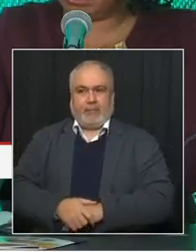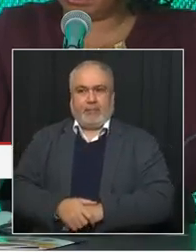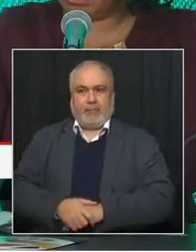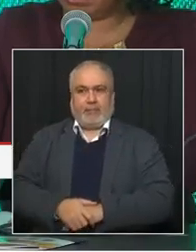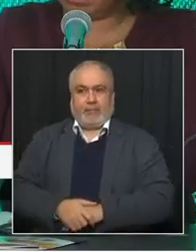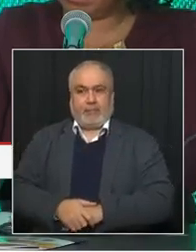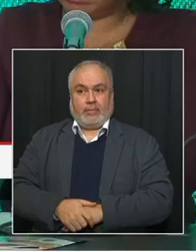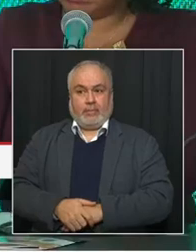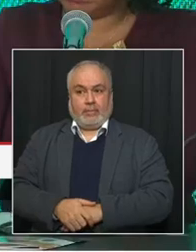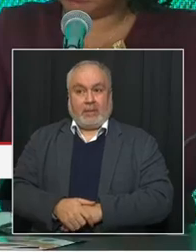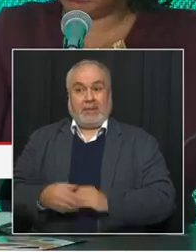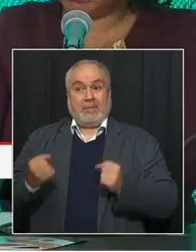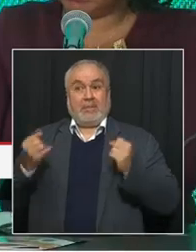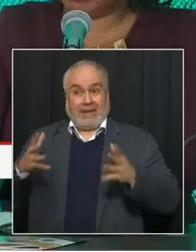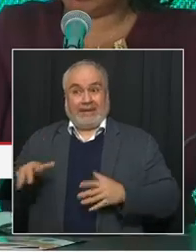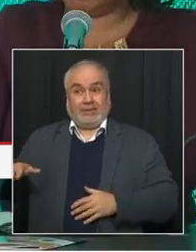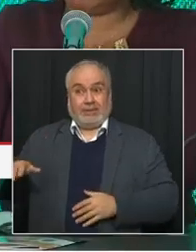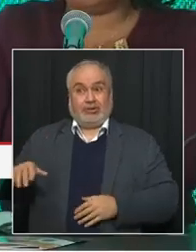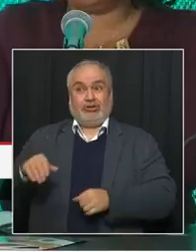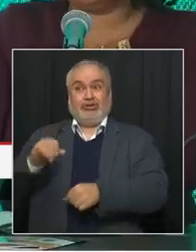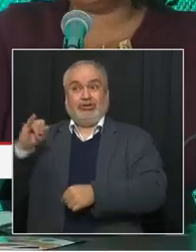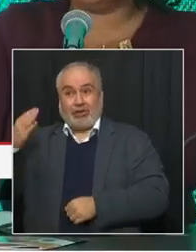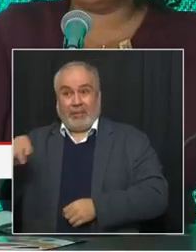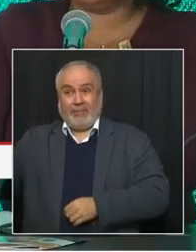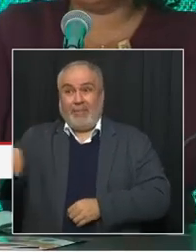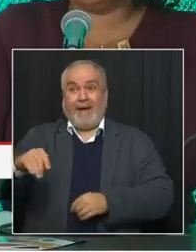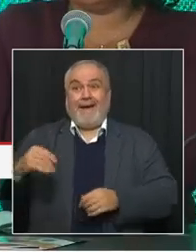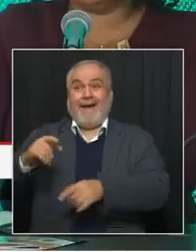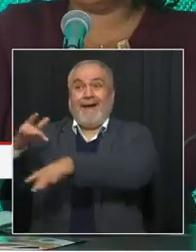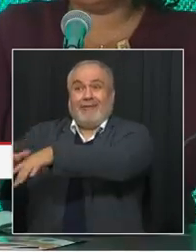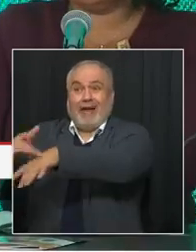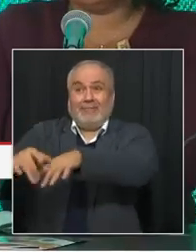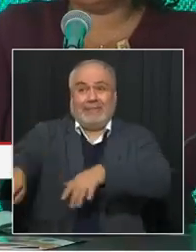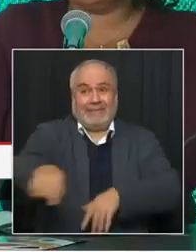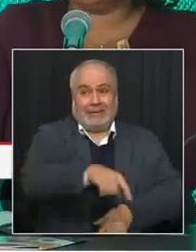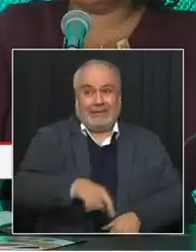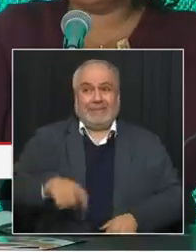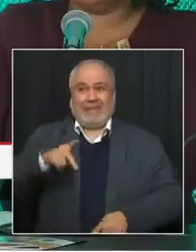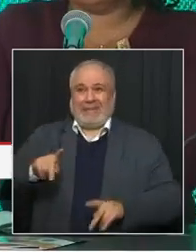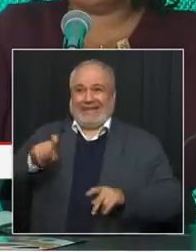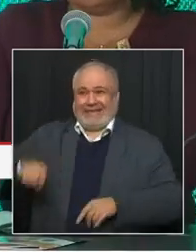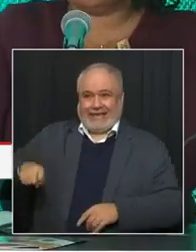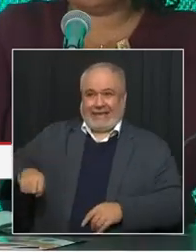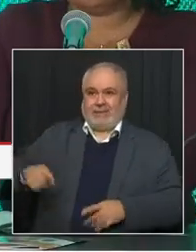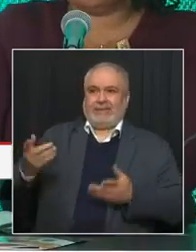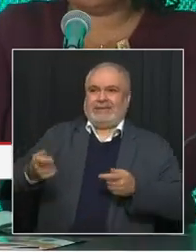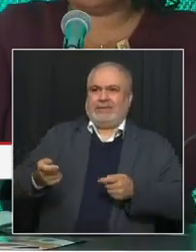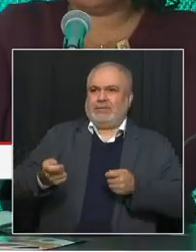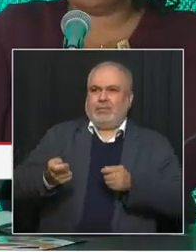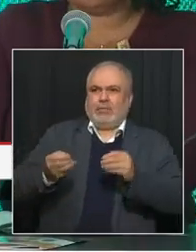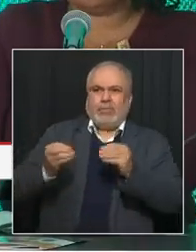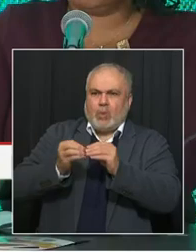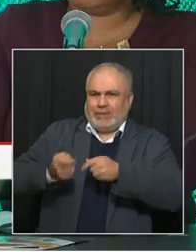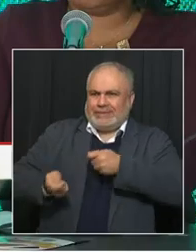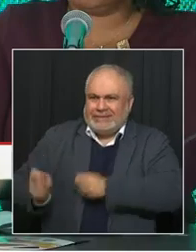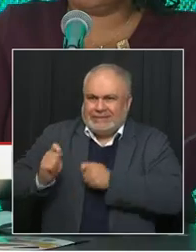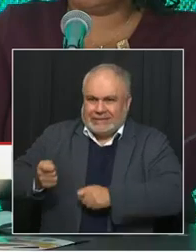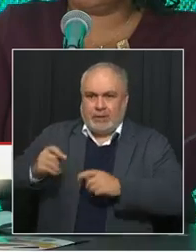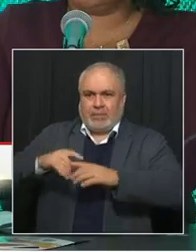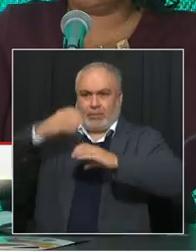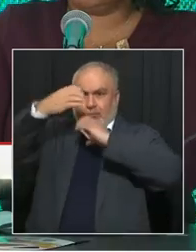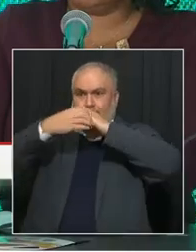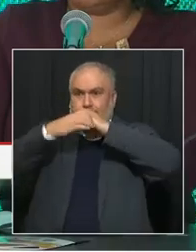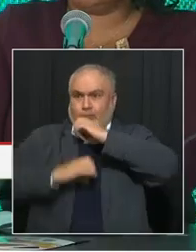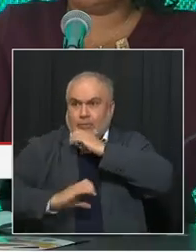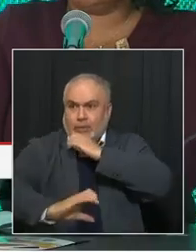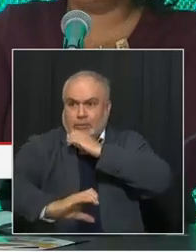DC Water, $4 billion worth of tunnels. Metro Pepco undergrounding project. Metro Silver Line. Billions of dollars of